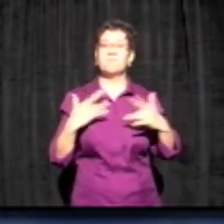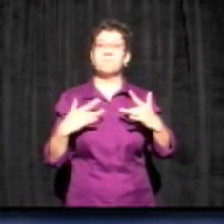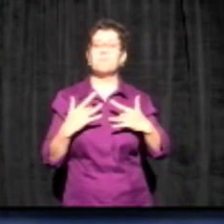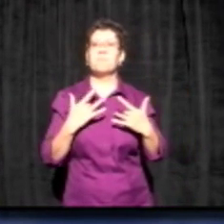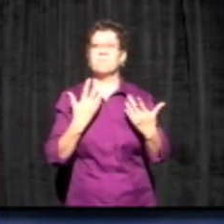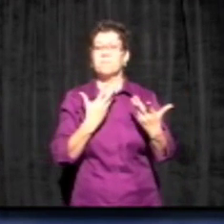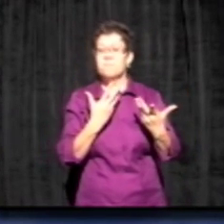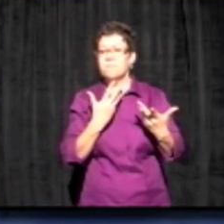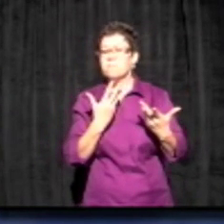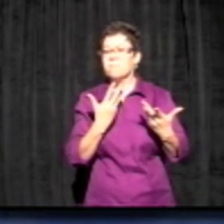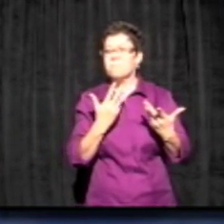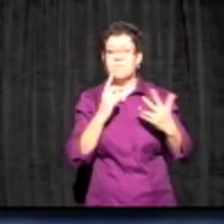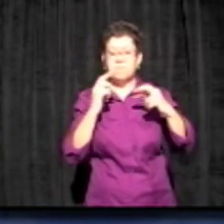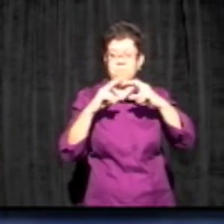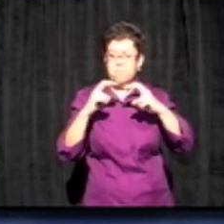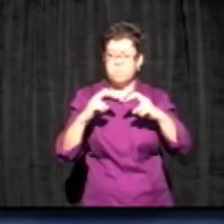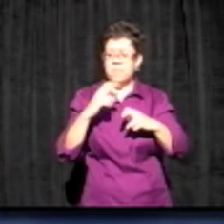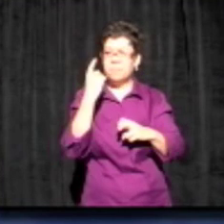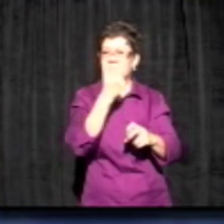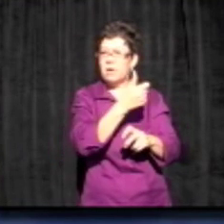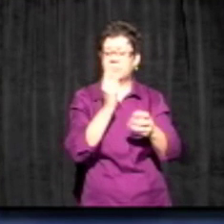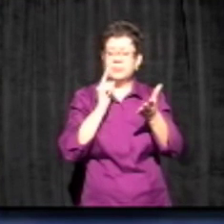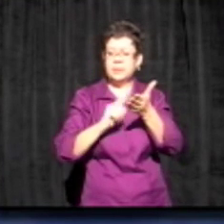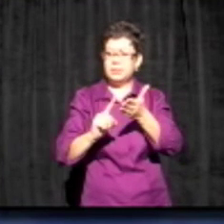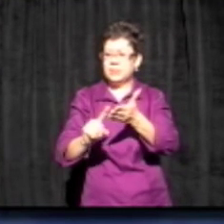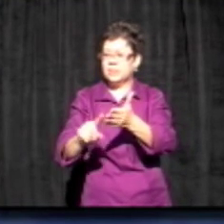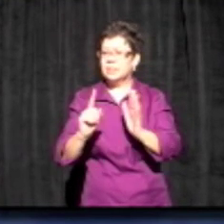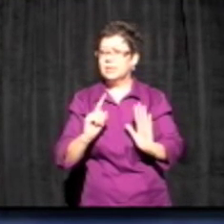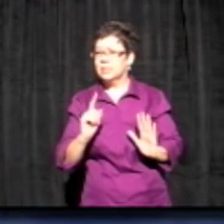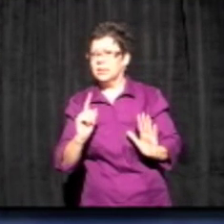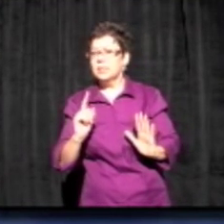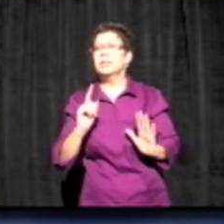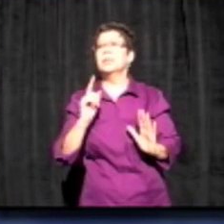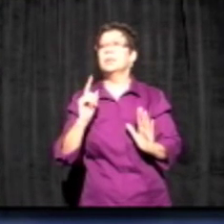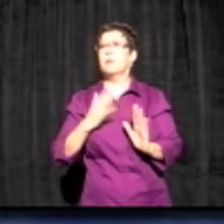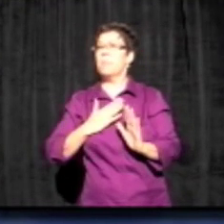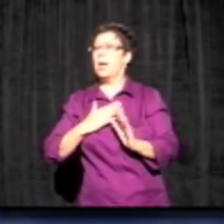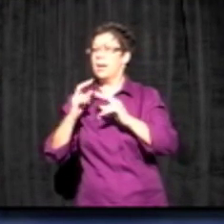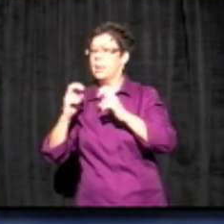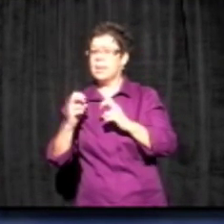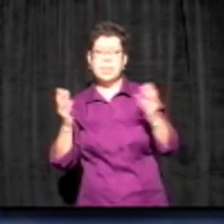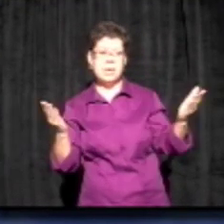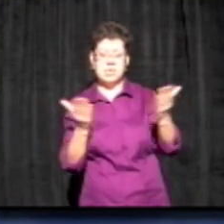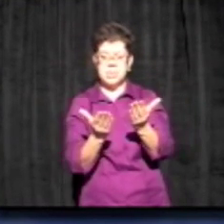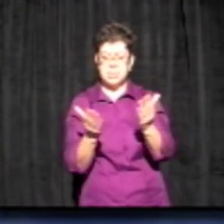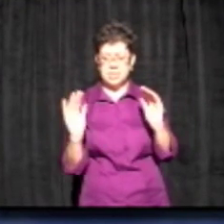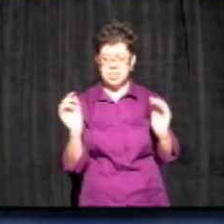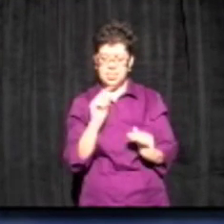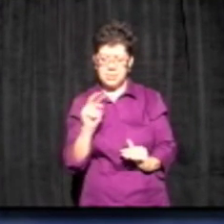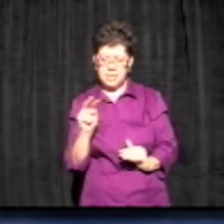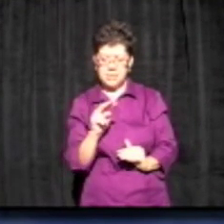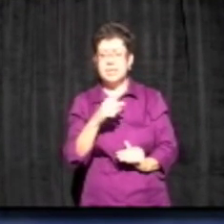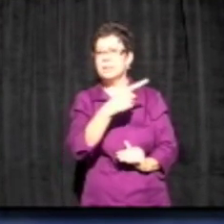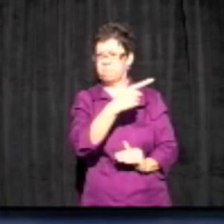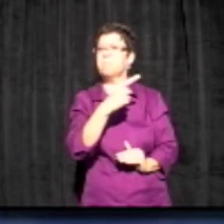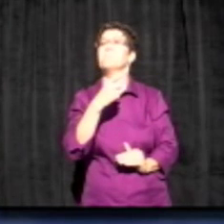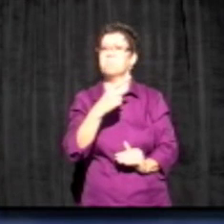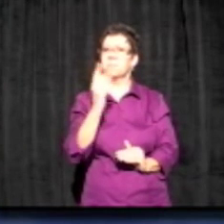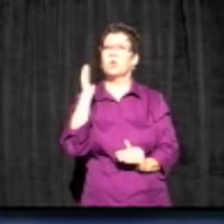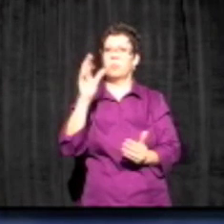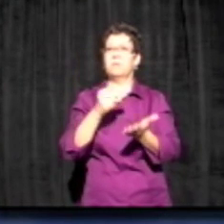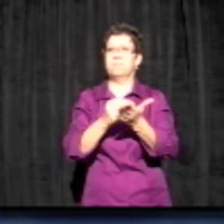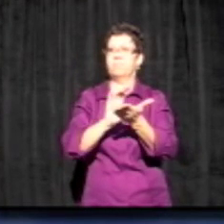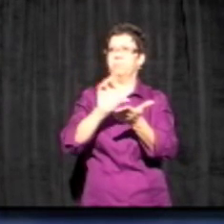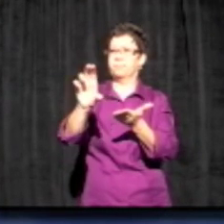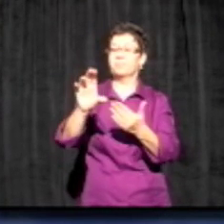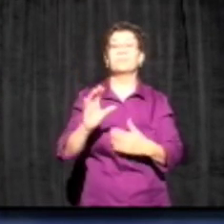after considerable analysis, sort of agreed with my superficial analysis and said he would finance.